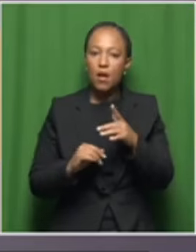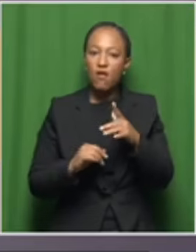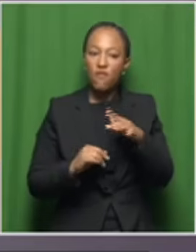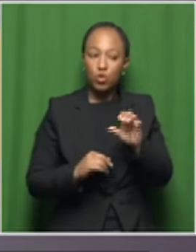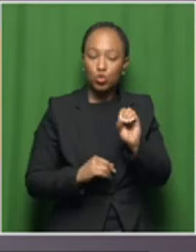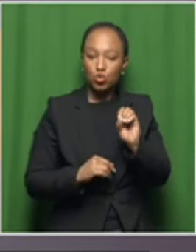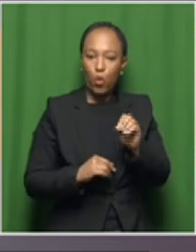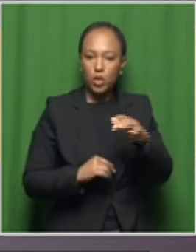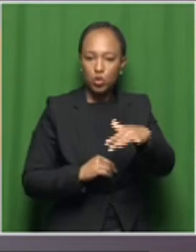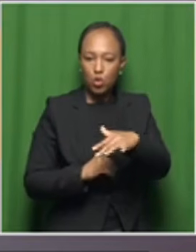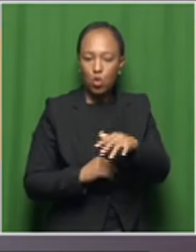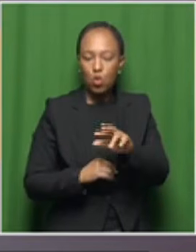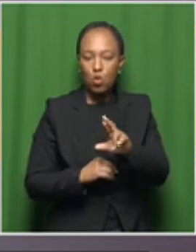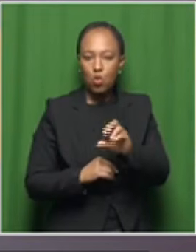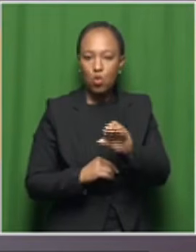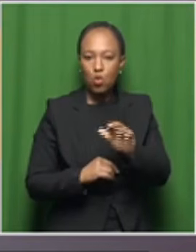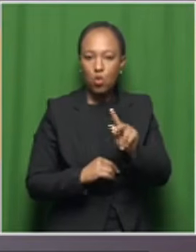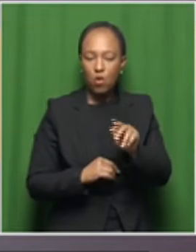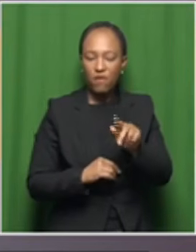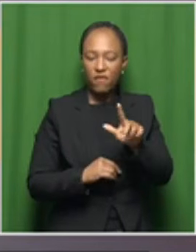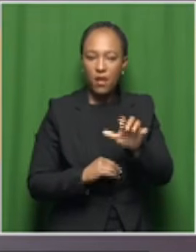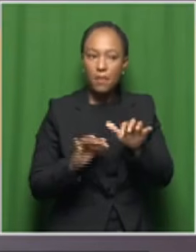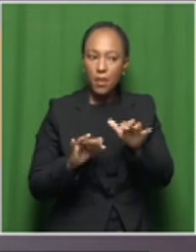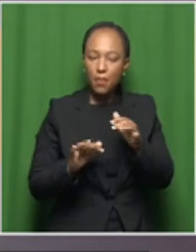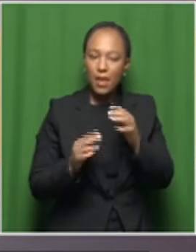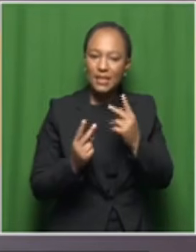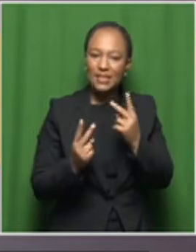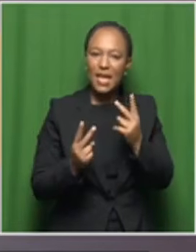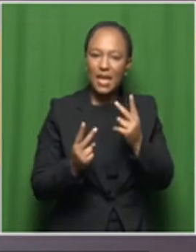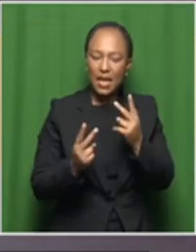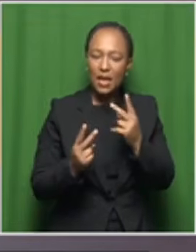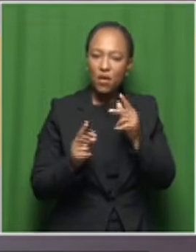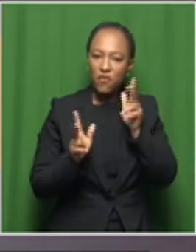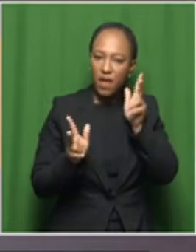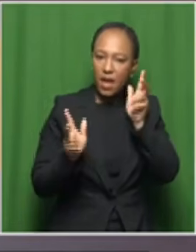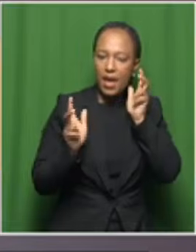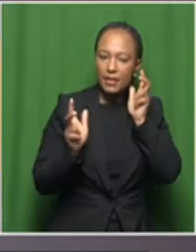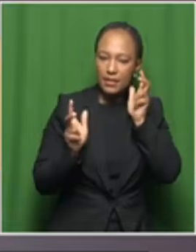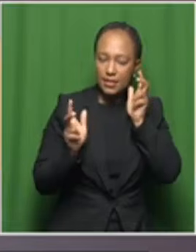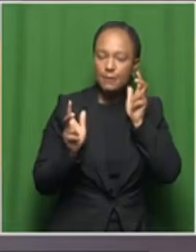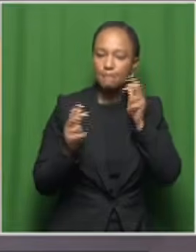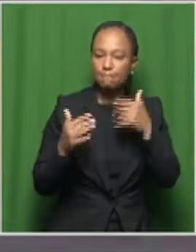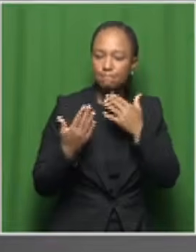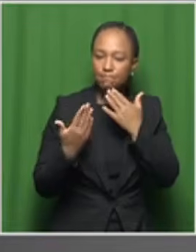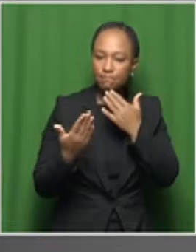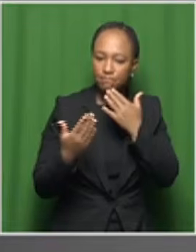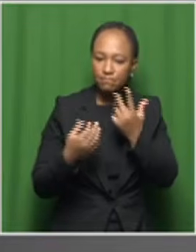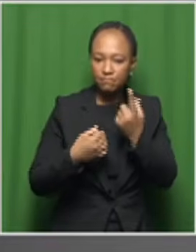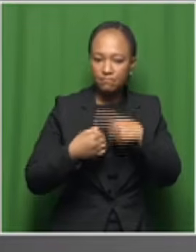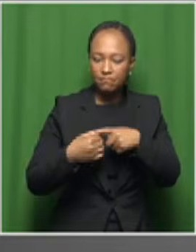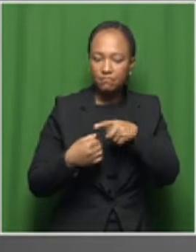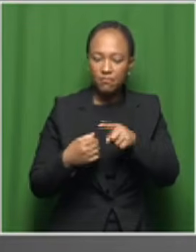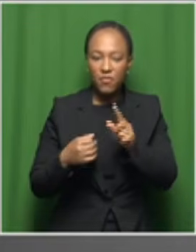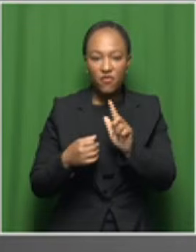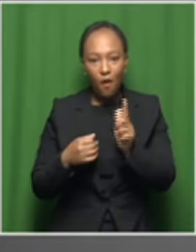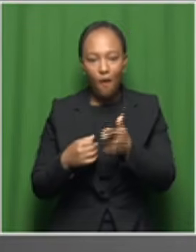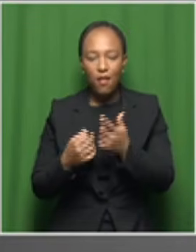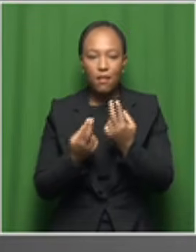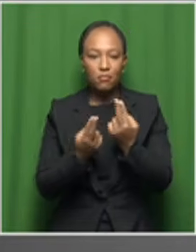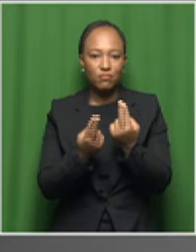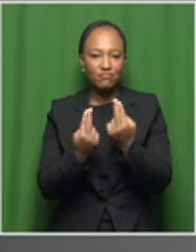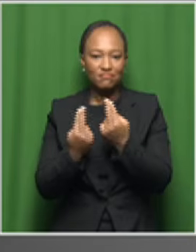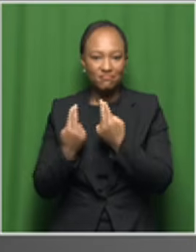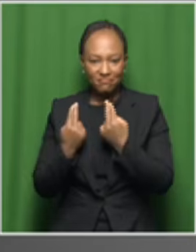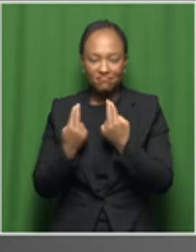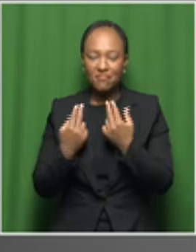making sure that people feel seen, heard, and that they matter. Again, thank you to her for joining us this morning, and looking forward to all those responses as